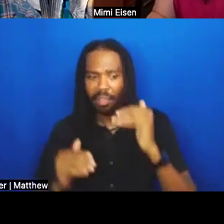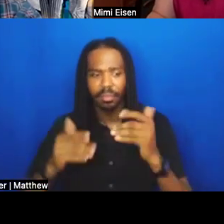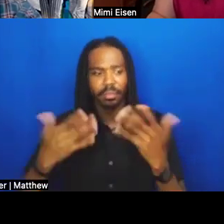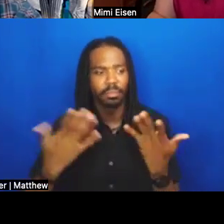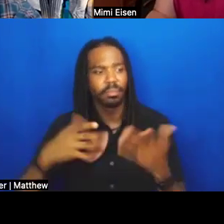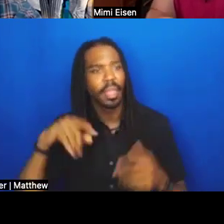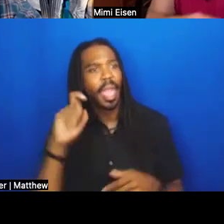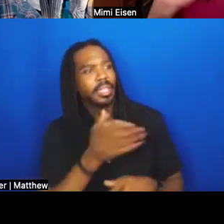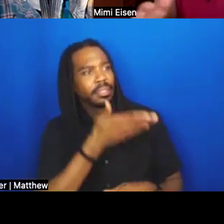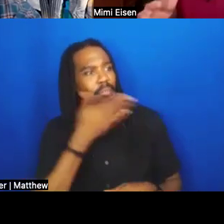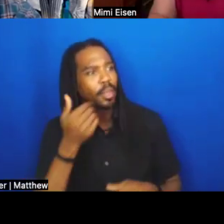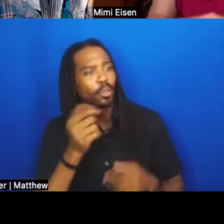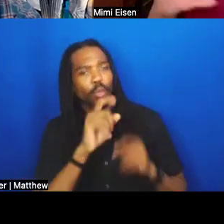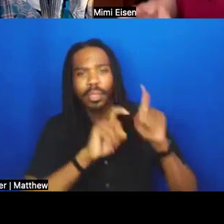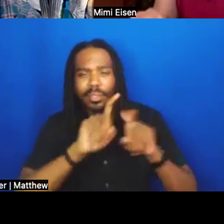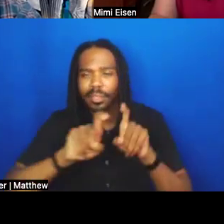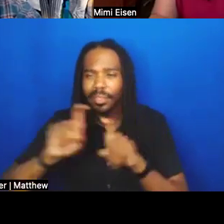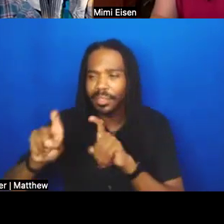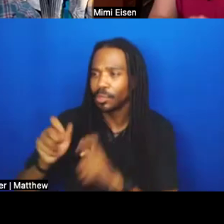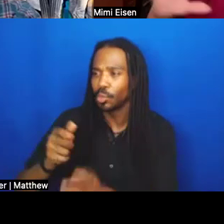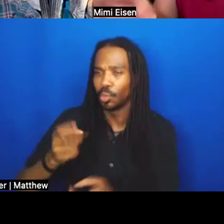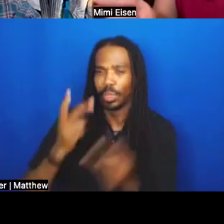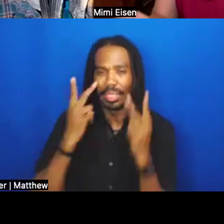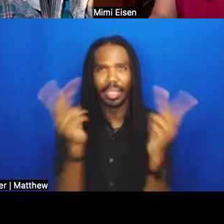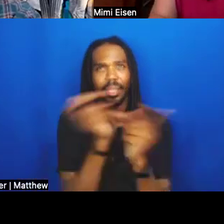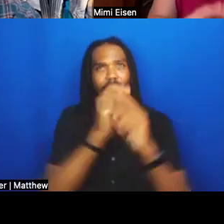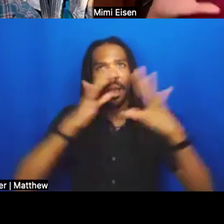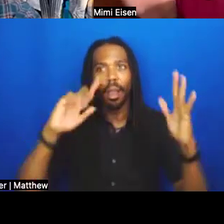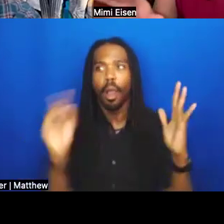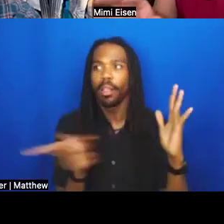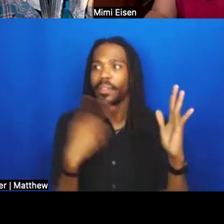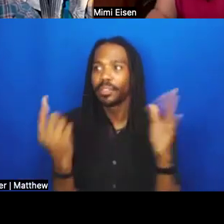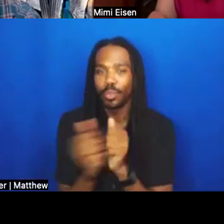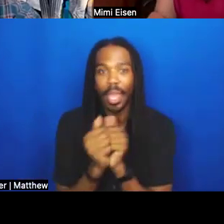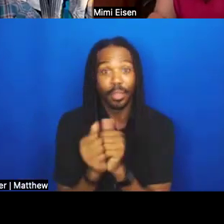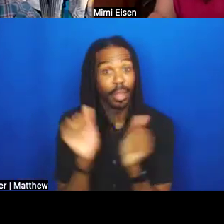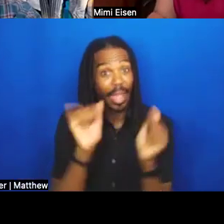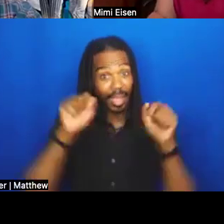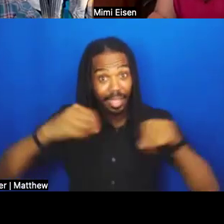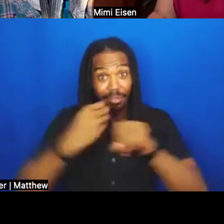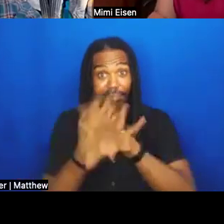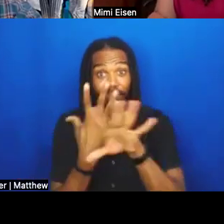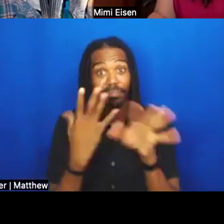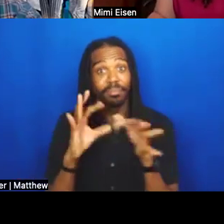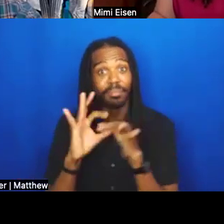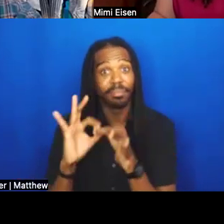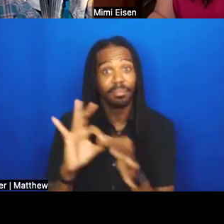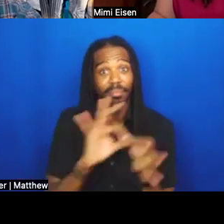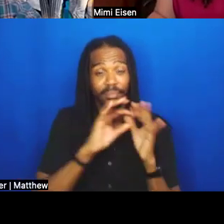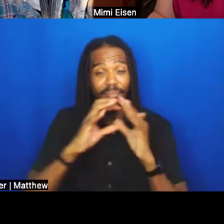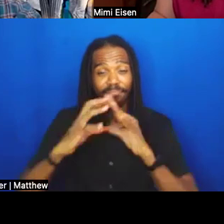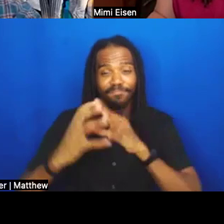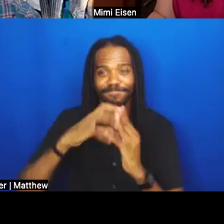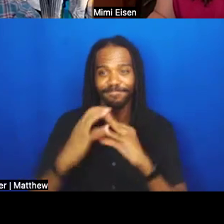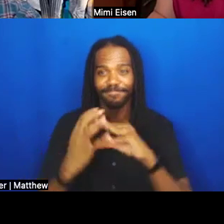see ourselves together, like all of us here, everyone in this webinar, all of our kind of networks, as historical